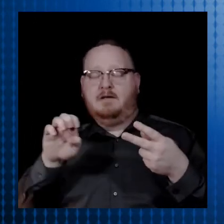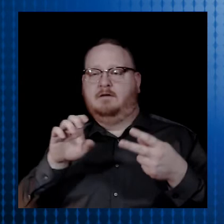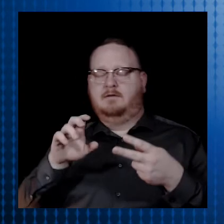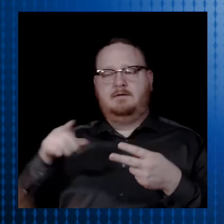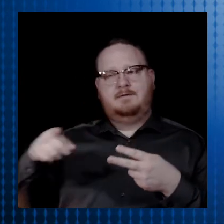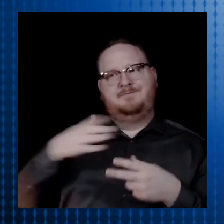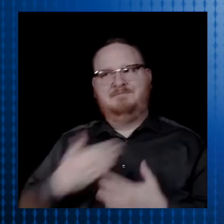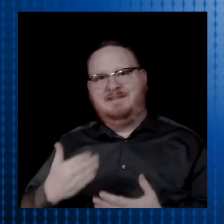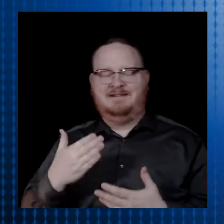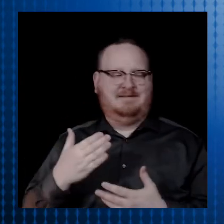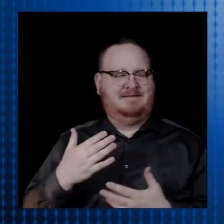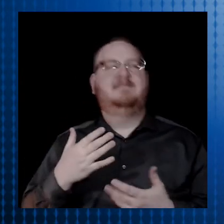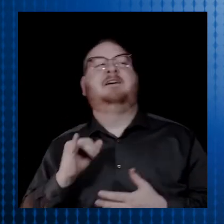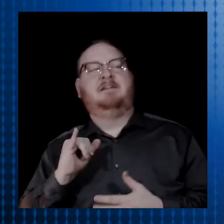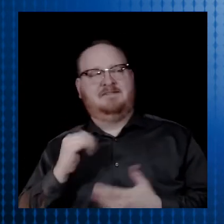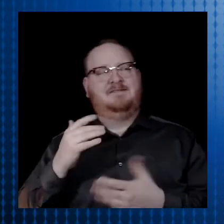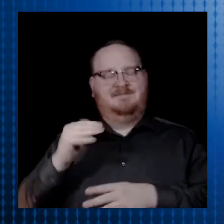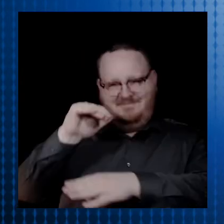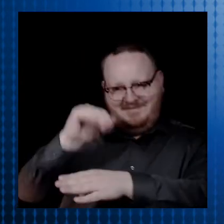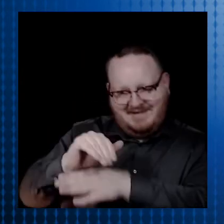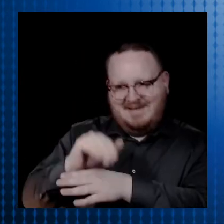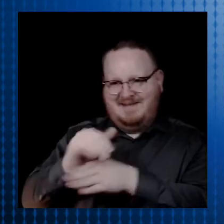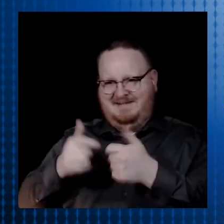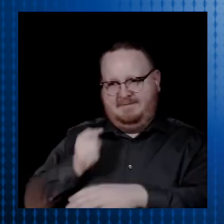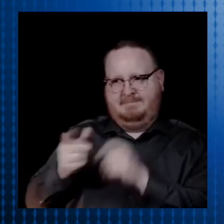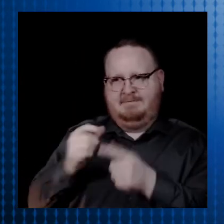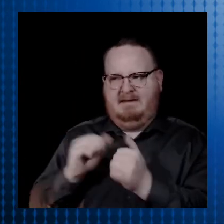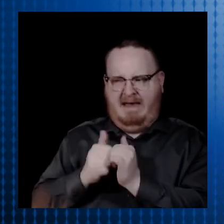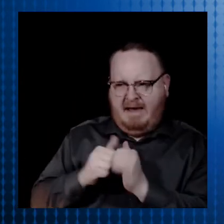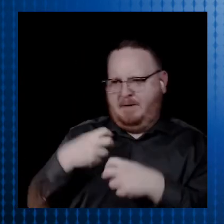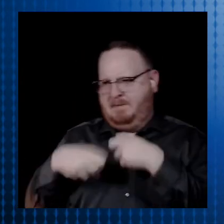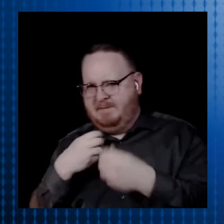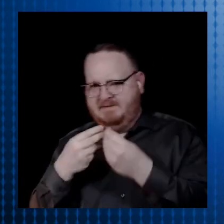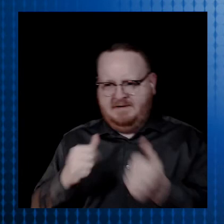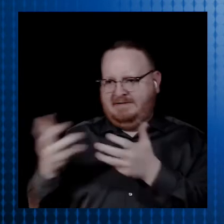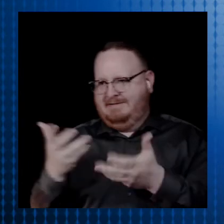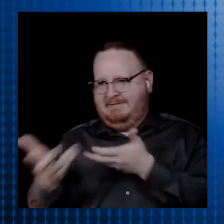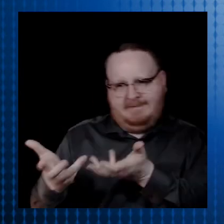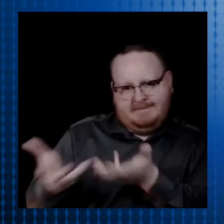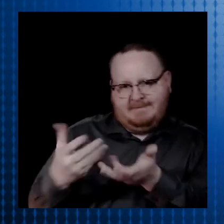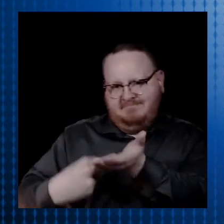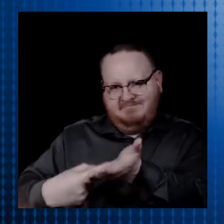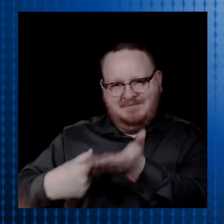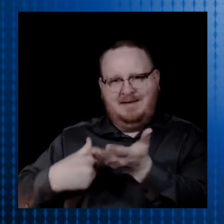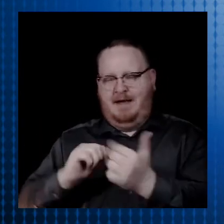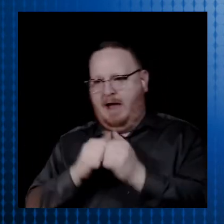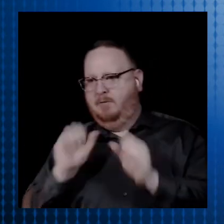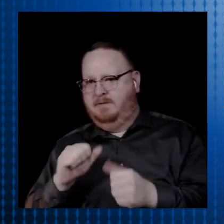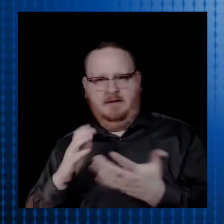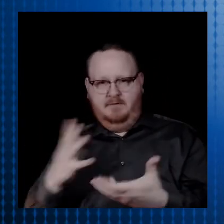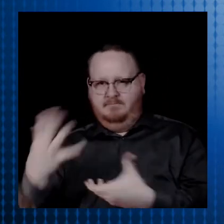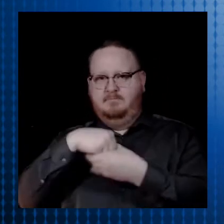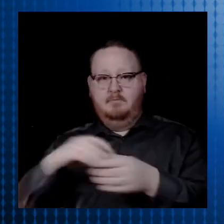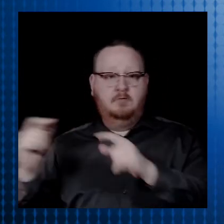how am I going to do this and how am I going to problem solve, and sitting together and trying to find the best ways that we can reach all of our students in their